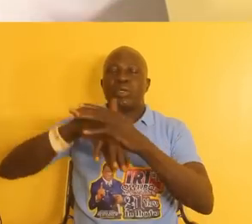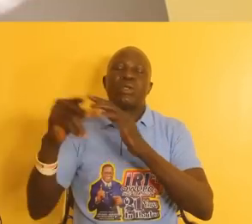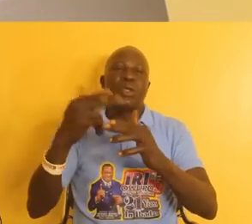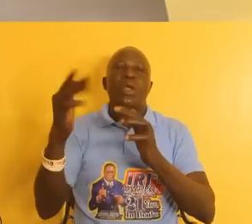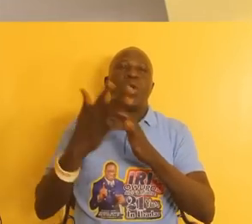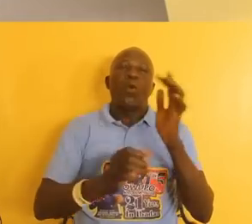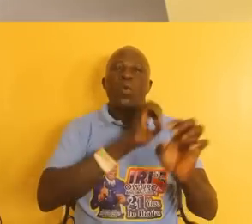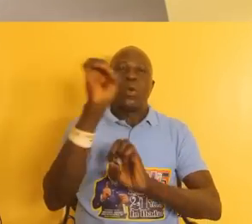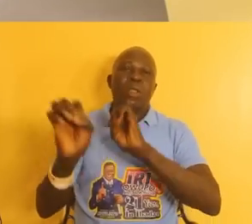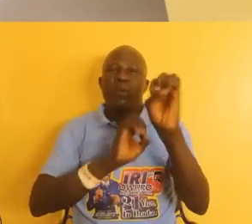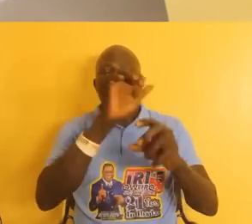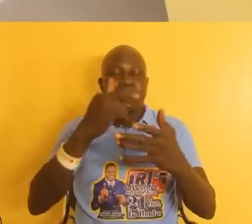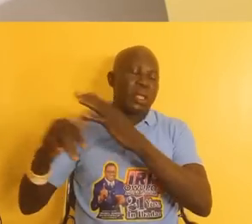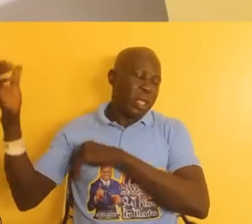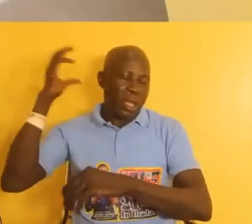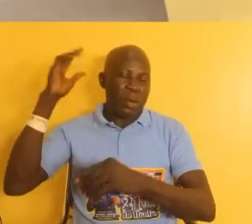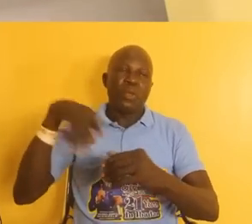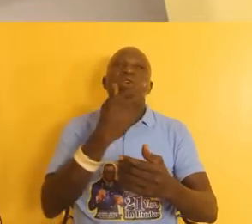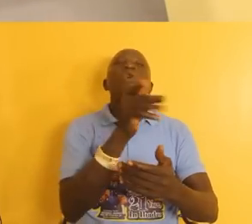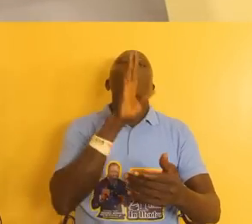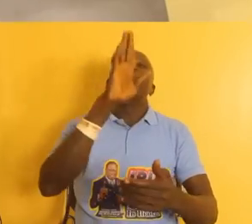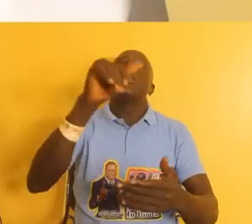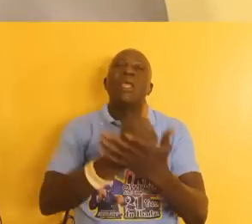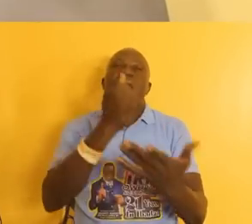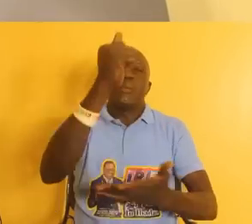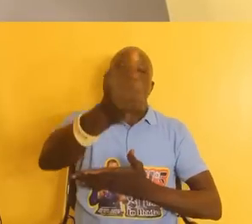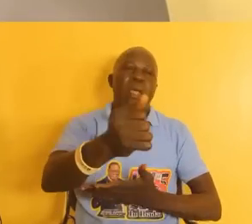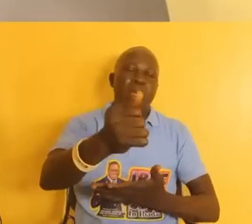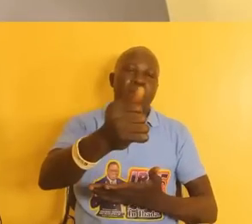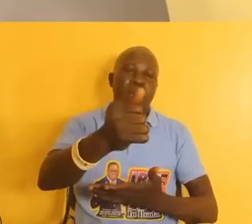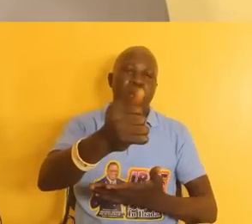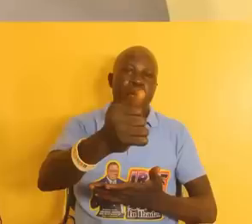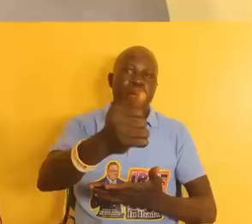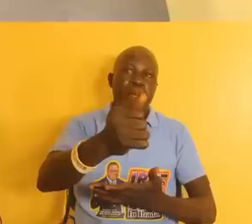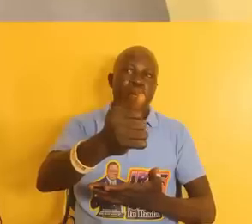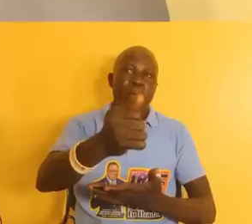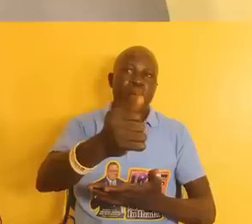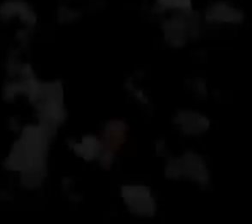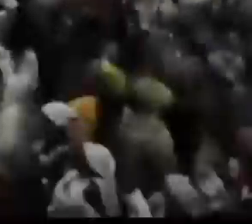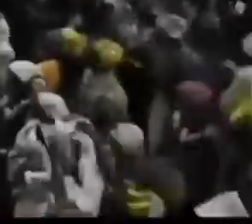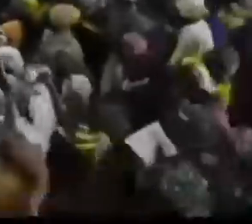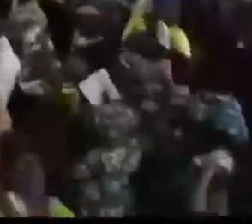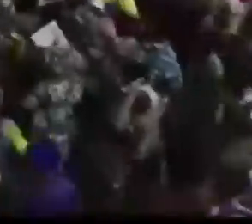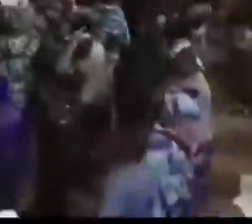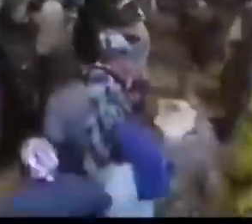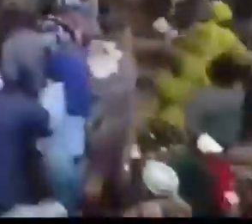of Jesus, everyone that is hearing this, you will get your glorious land.